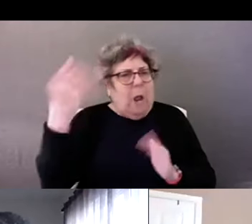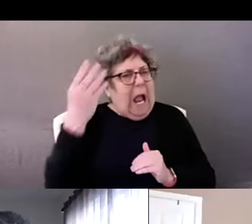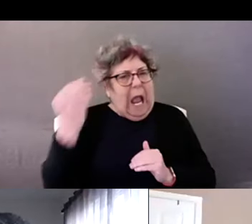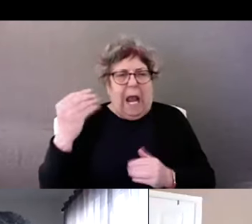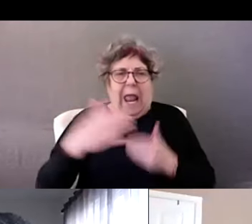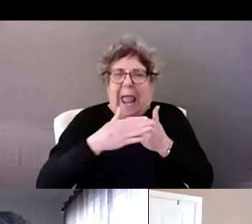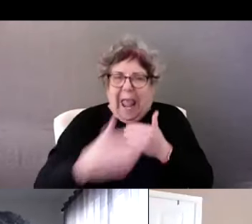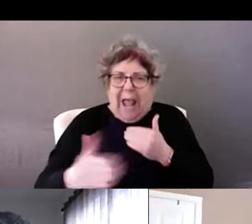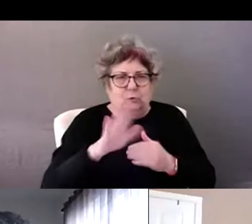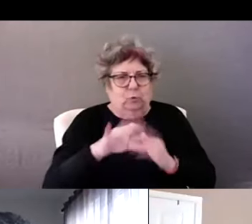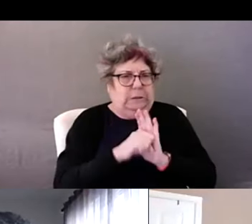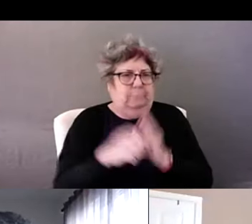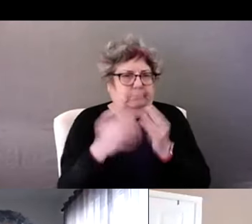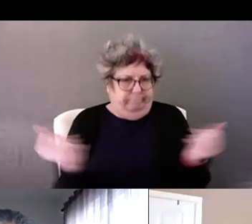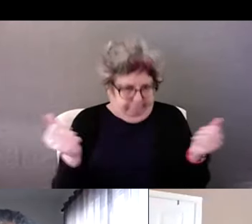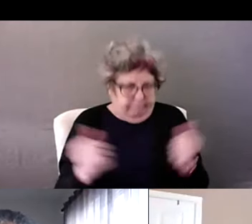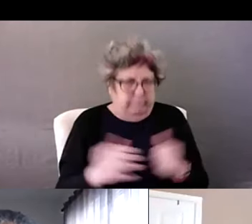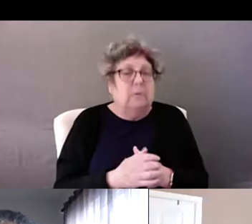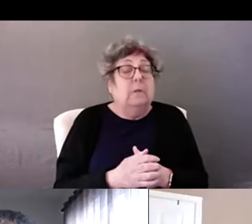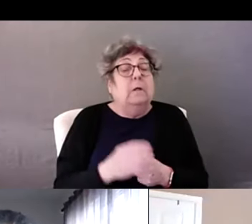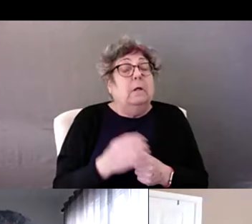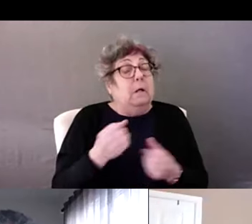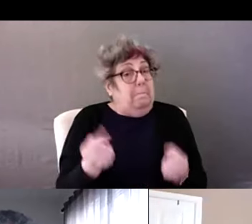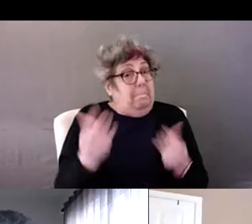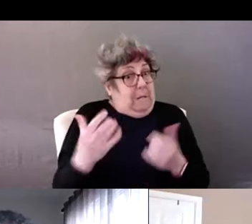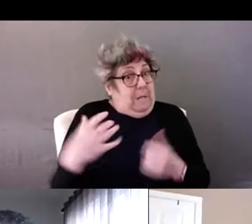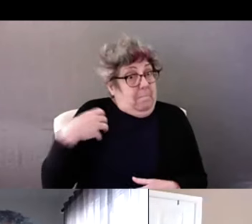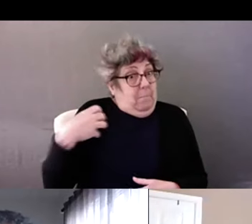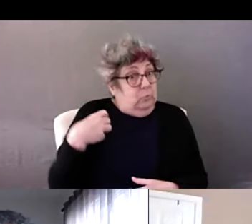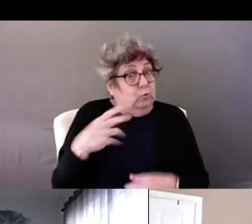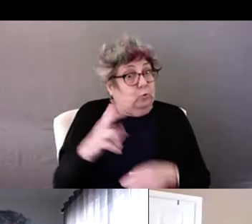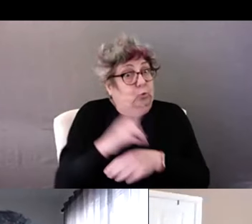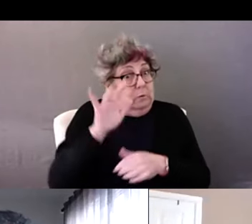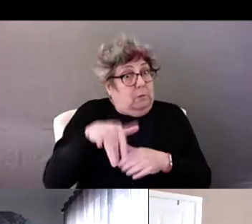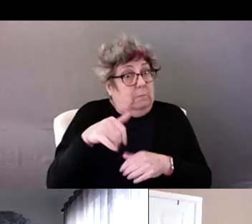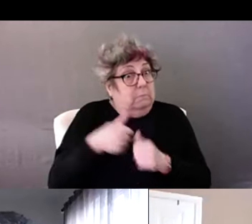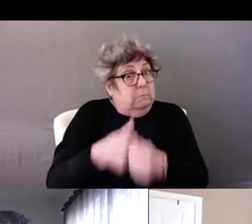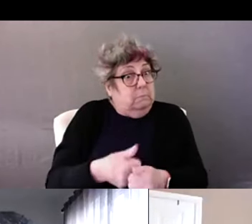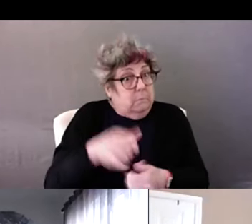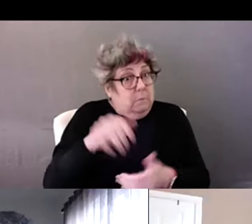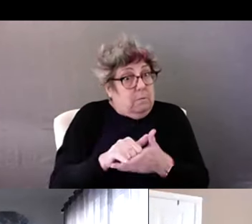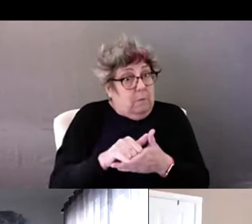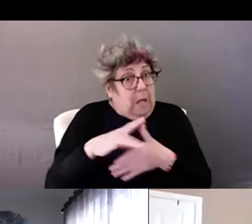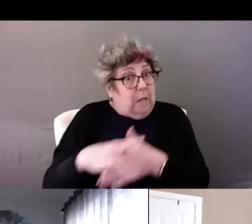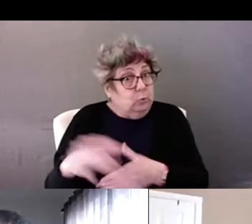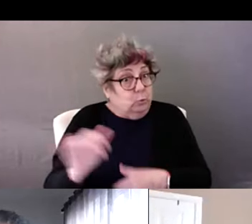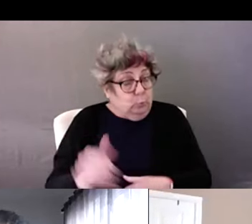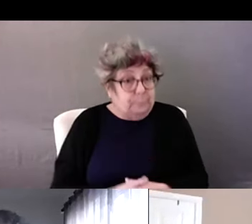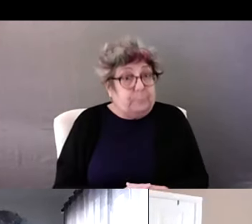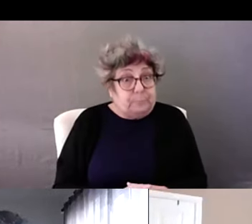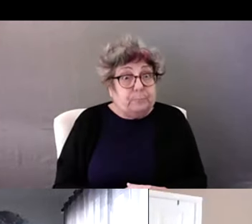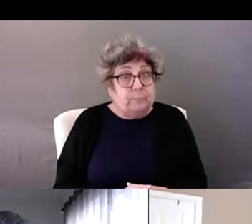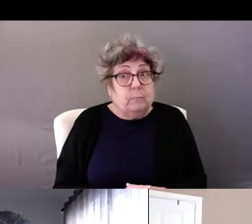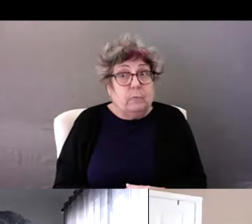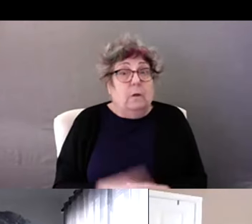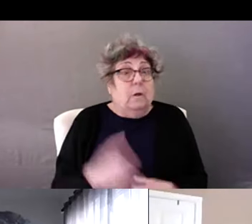work. And certainly many employers are using that guide, and at the NCI and NIH, that's how we're handling such employees. We're letting them